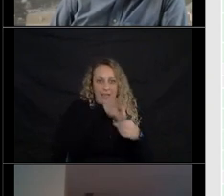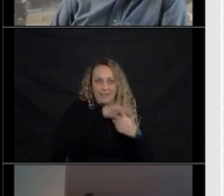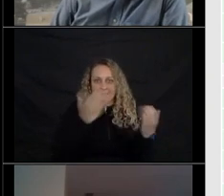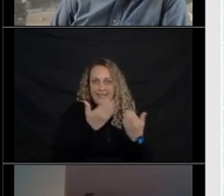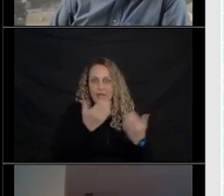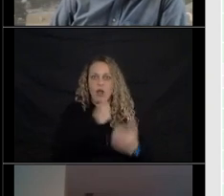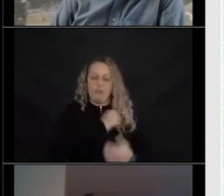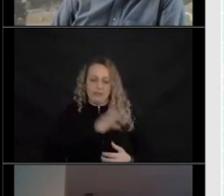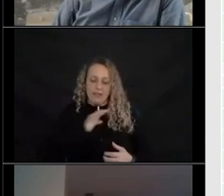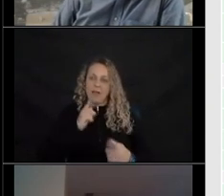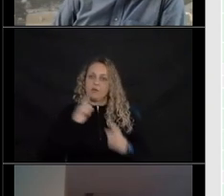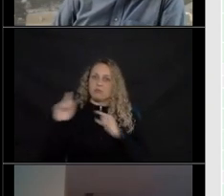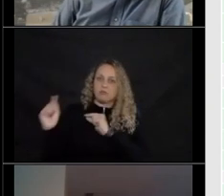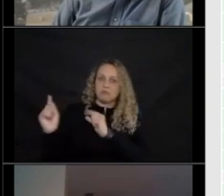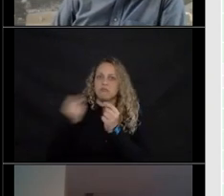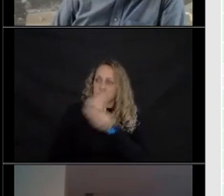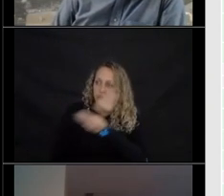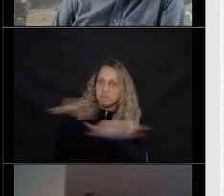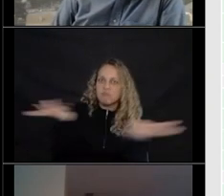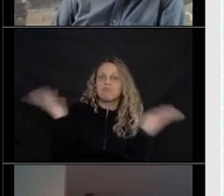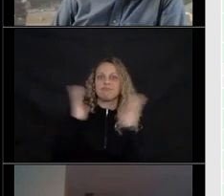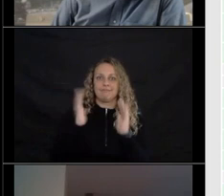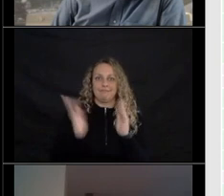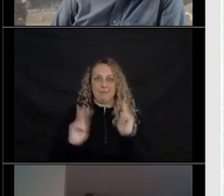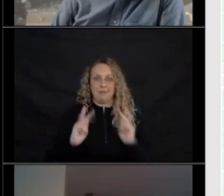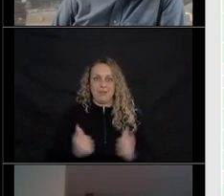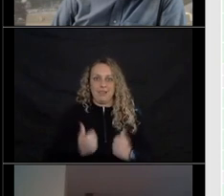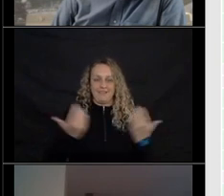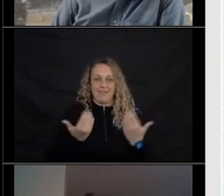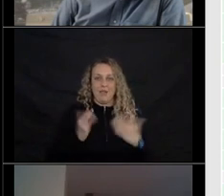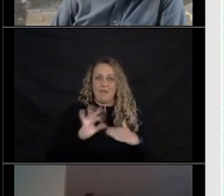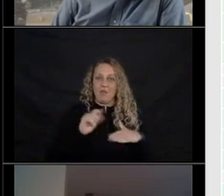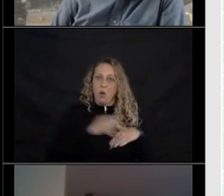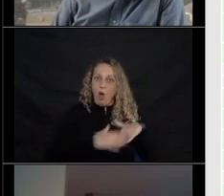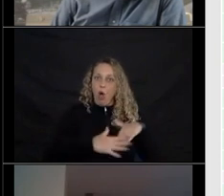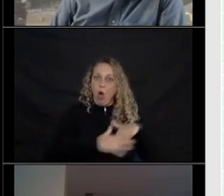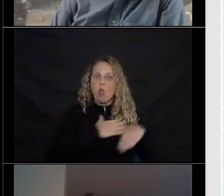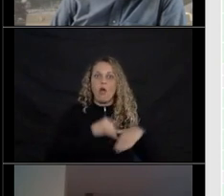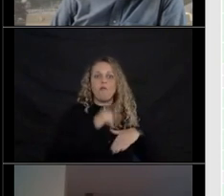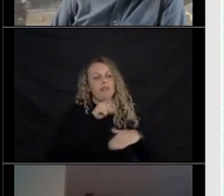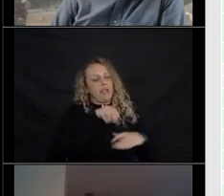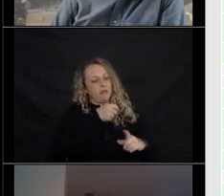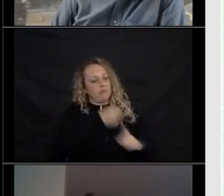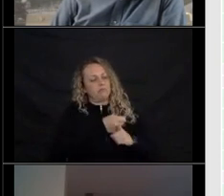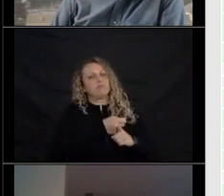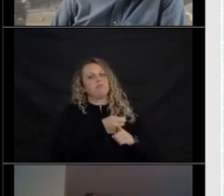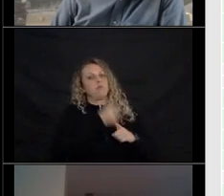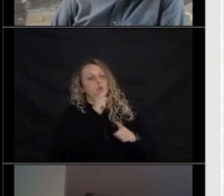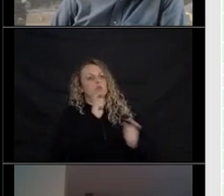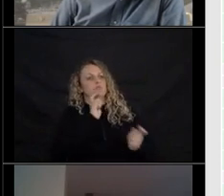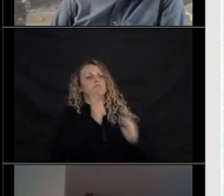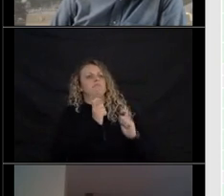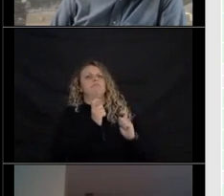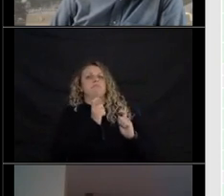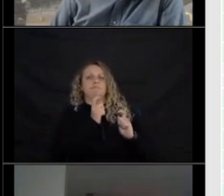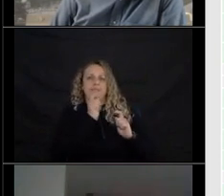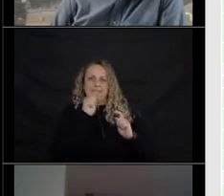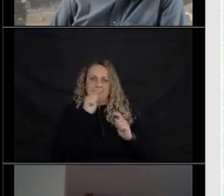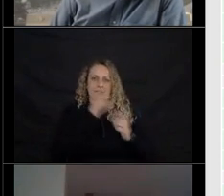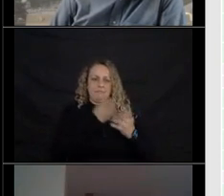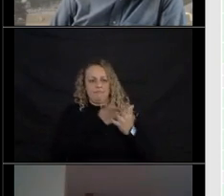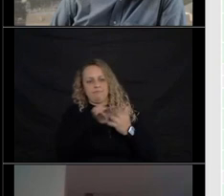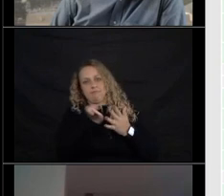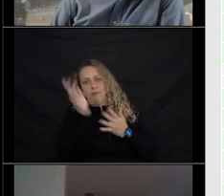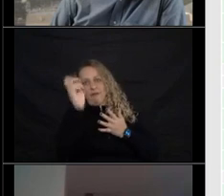to spread the word to all citizens of Florida, they can shape and influence this branch of government. And whereas the